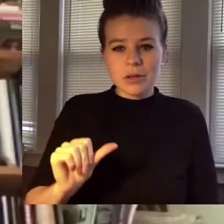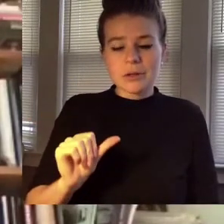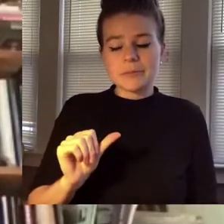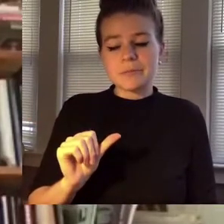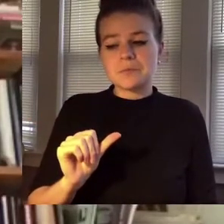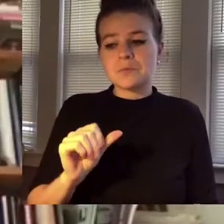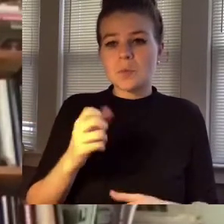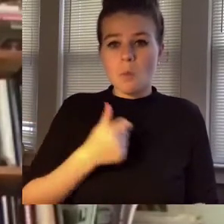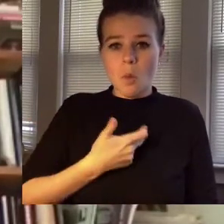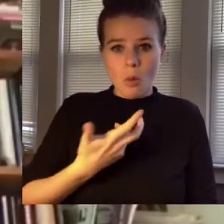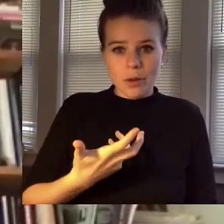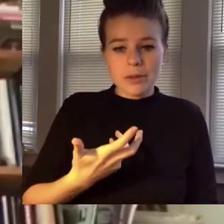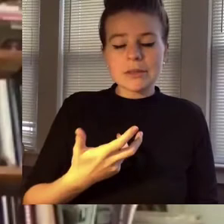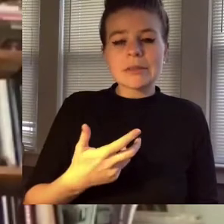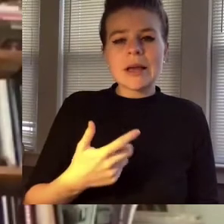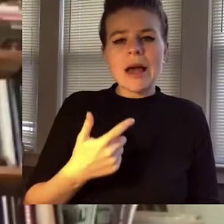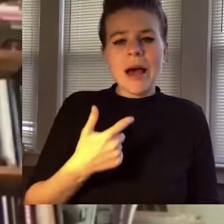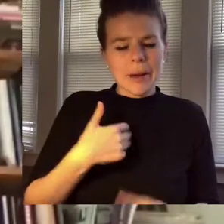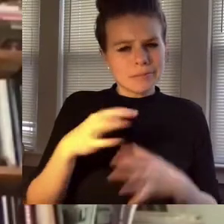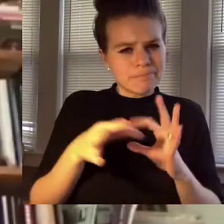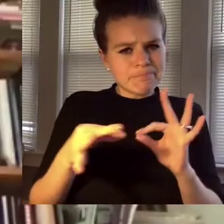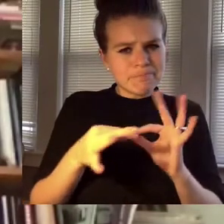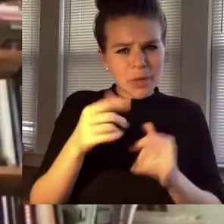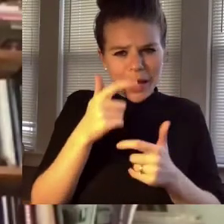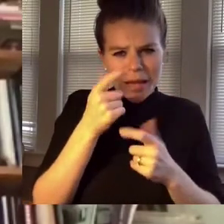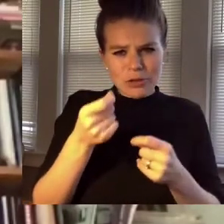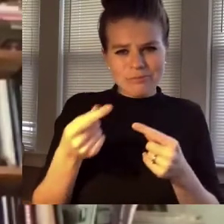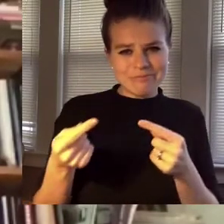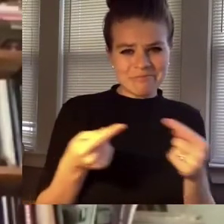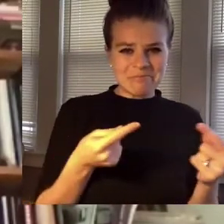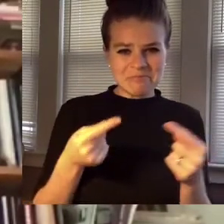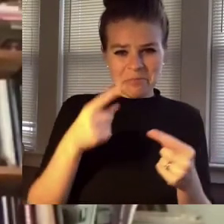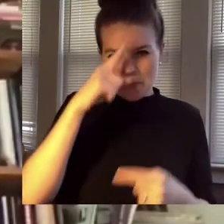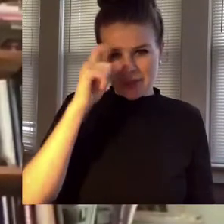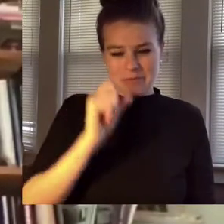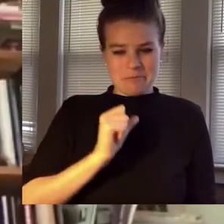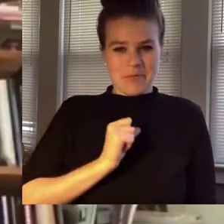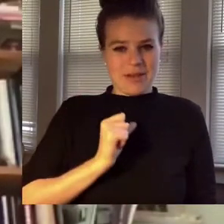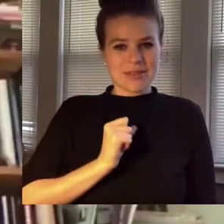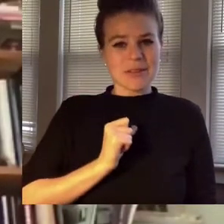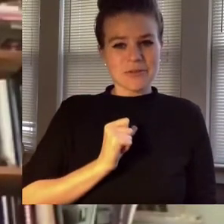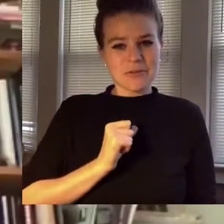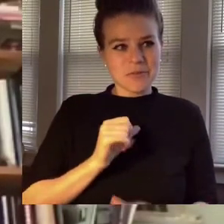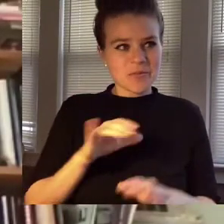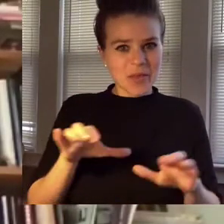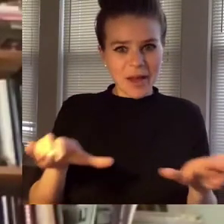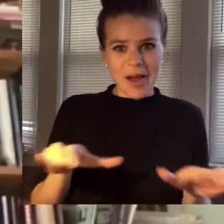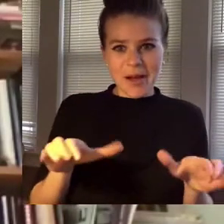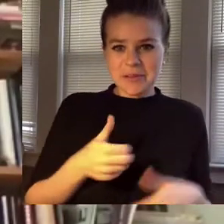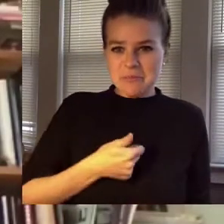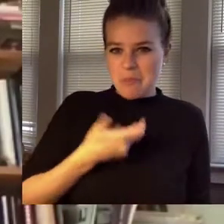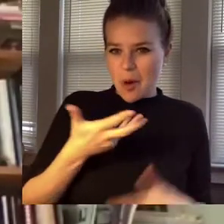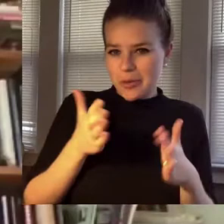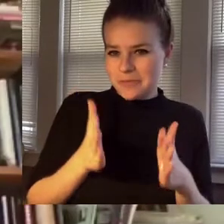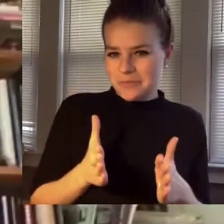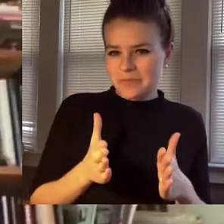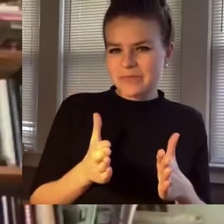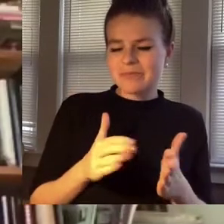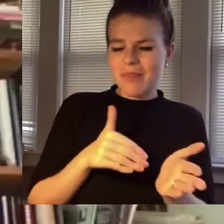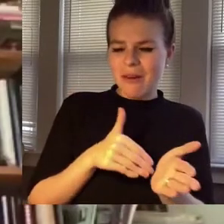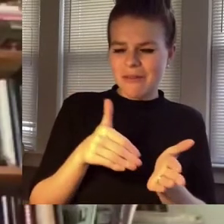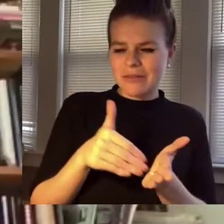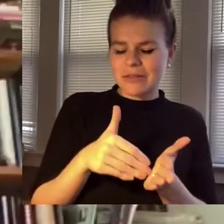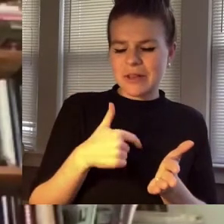I mentioned this as an interesting tension because I'm an active writing poet, and I'm often sort of asking